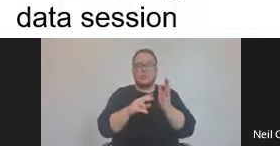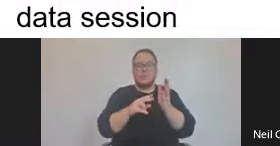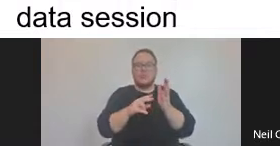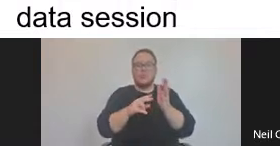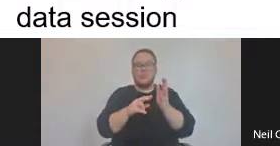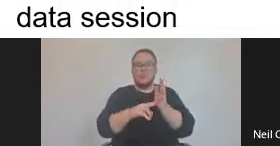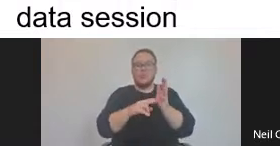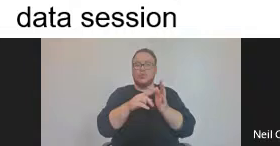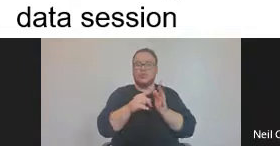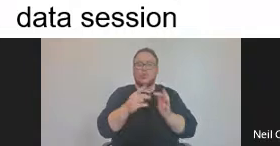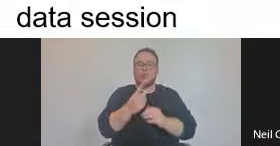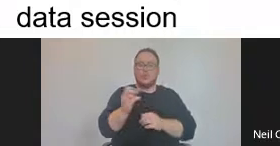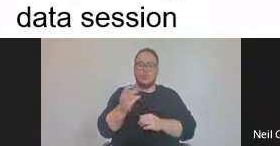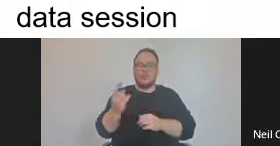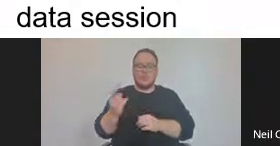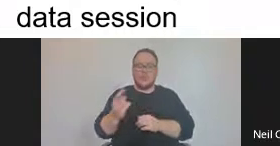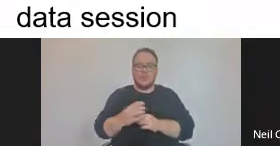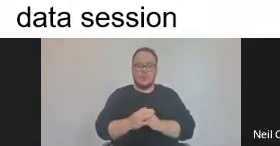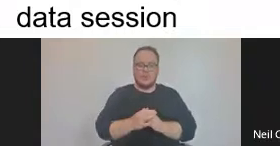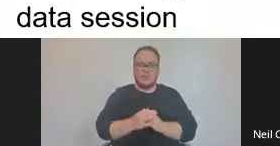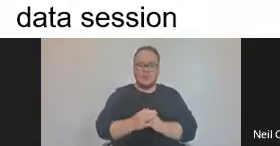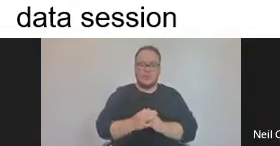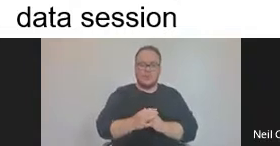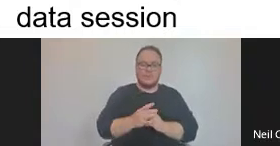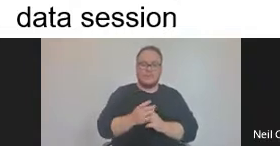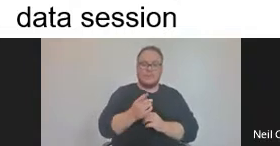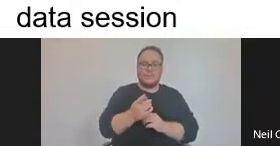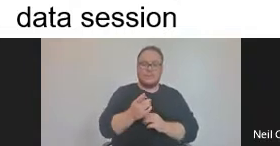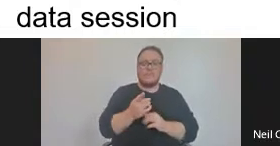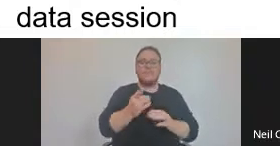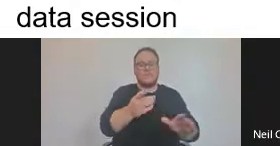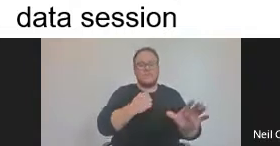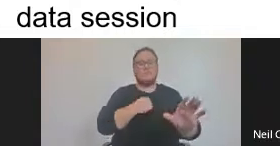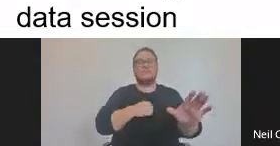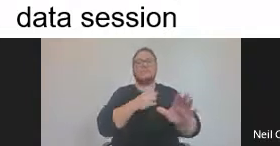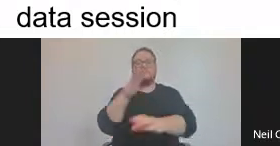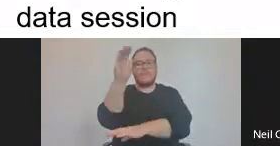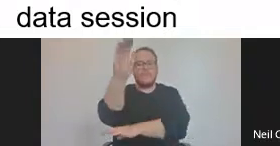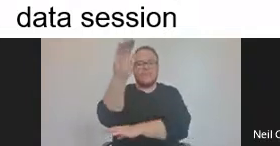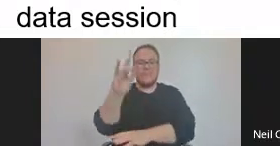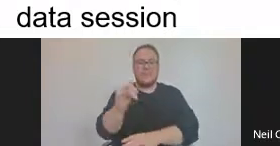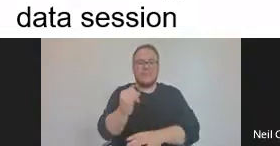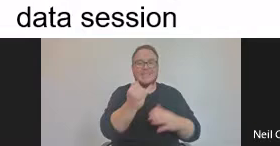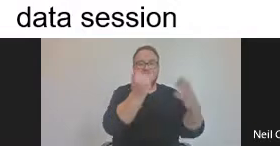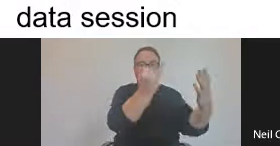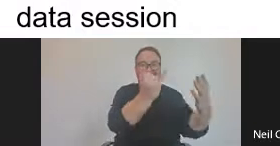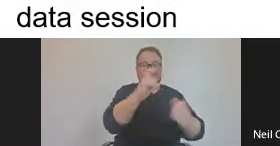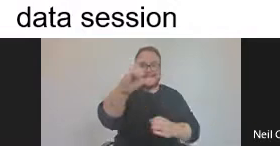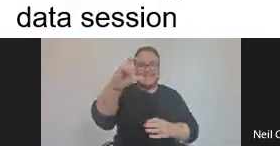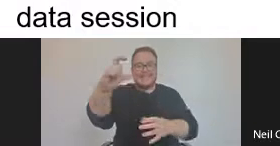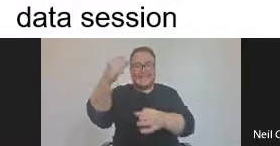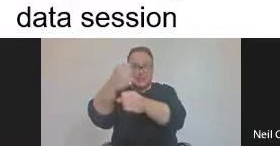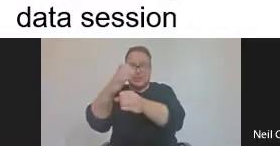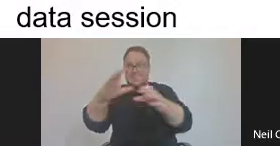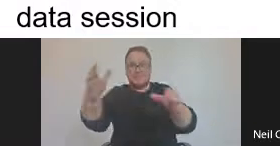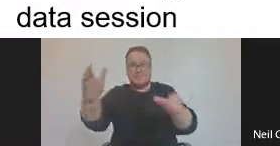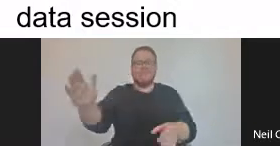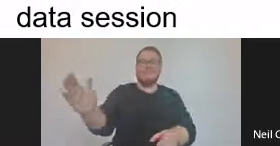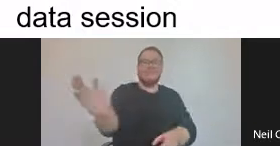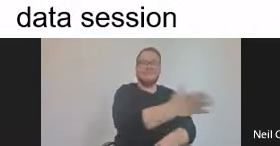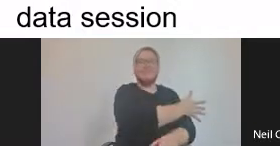integrated care board will replace the 6 CCGs. The 6 CCGs will be abolished, and instead the integrated